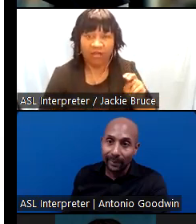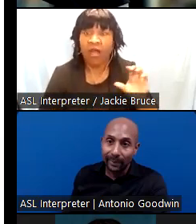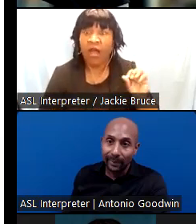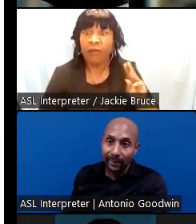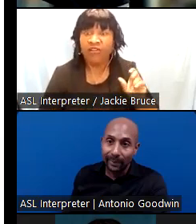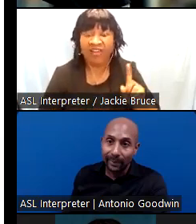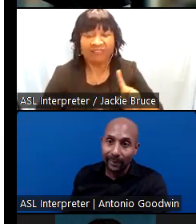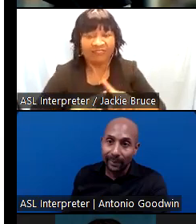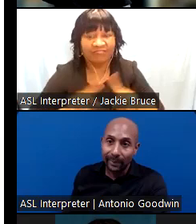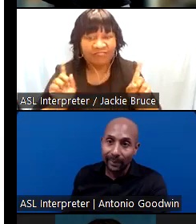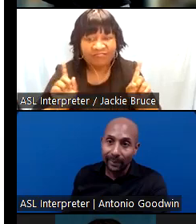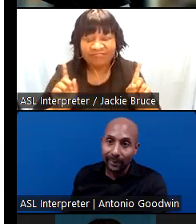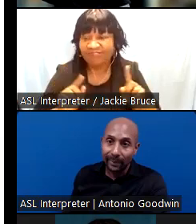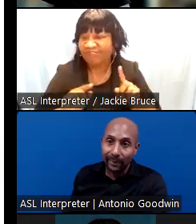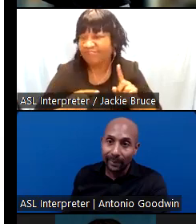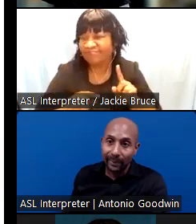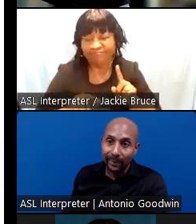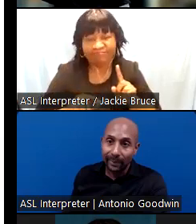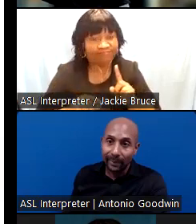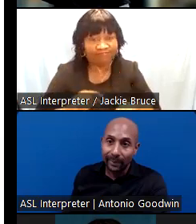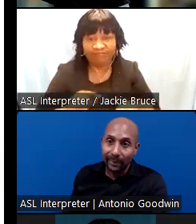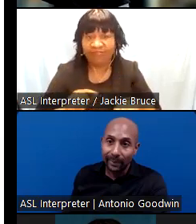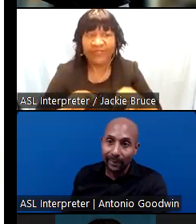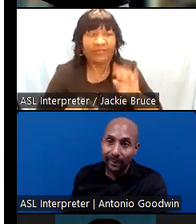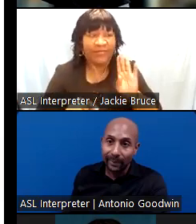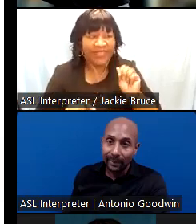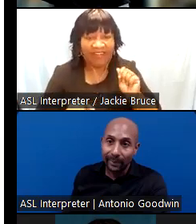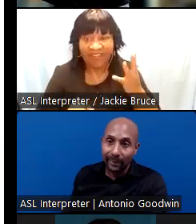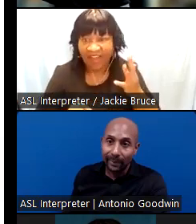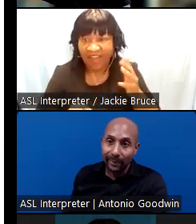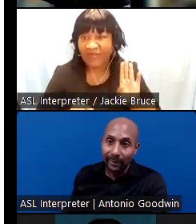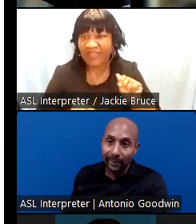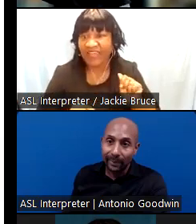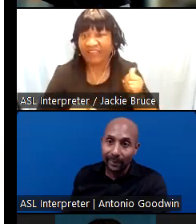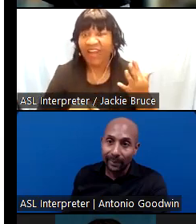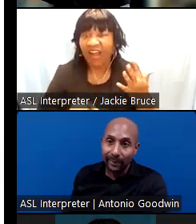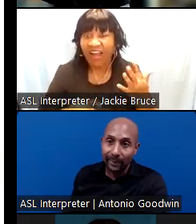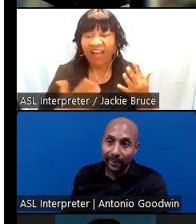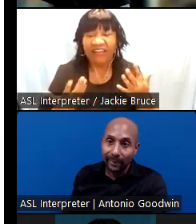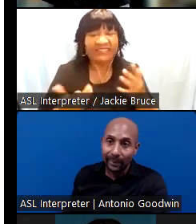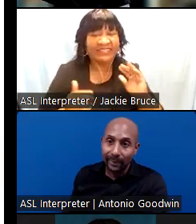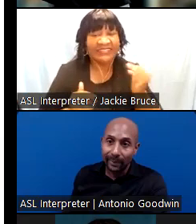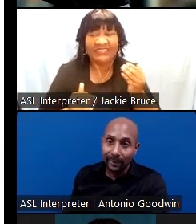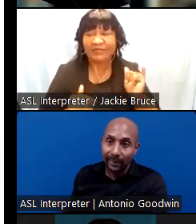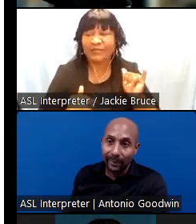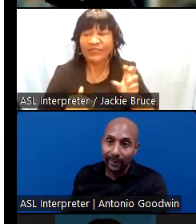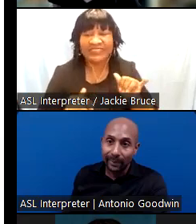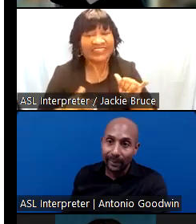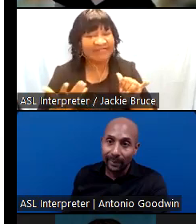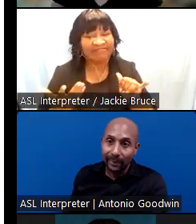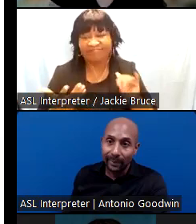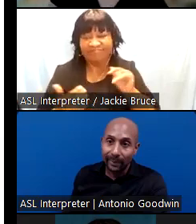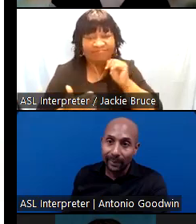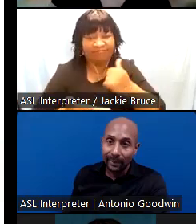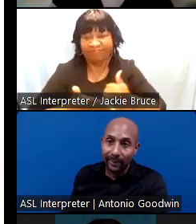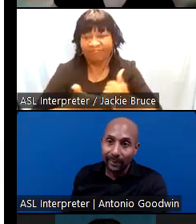lot. And like I said, BA5 and BA4 can actually bypass the immunity. So that's where it becomes